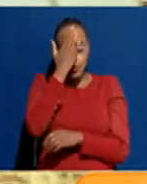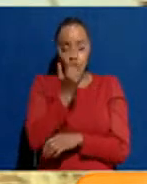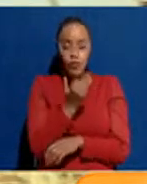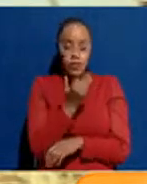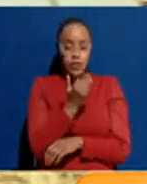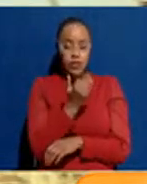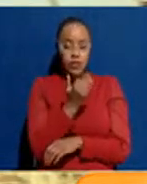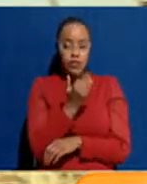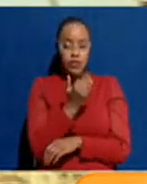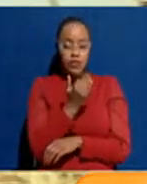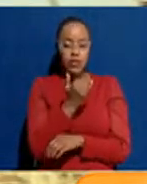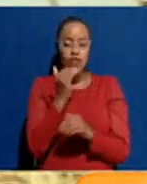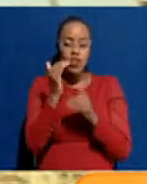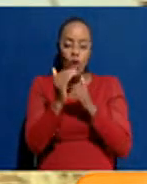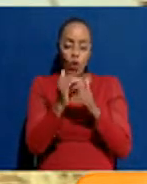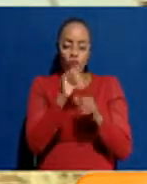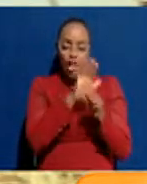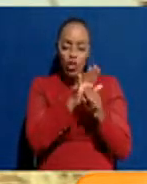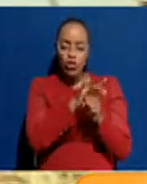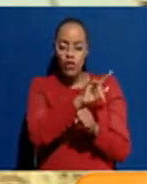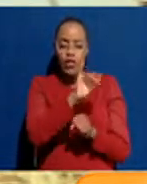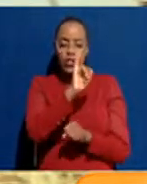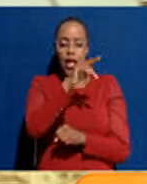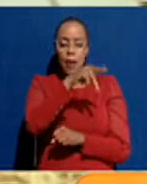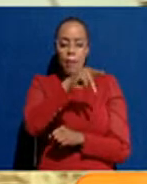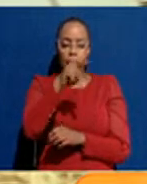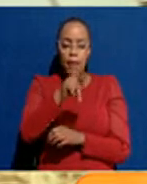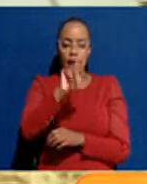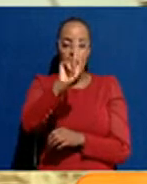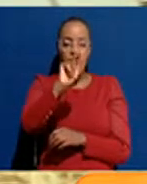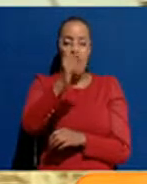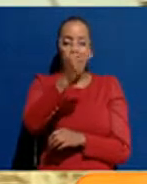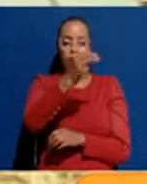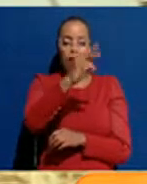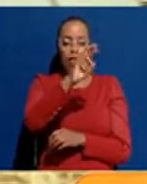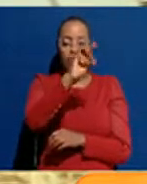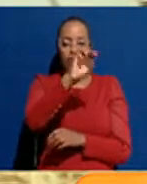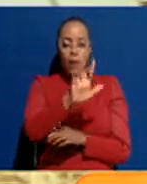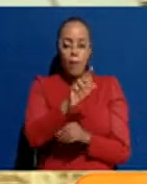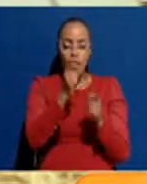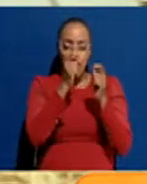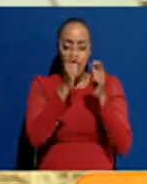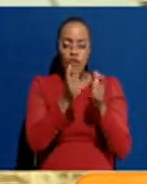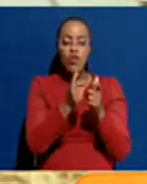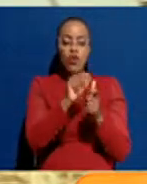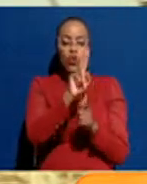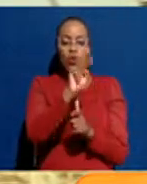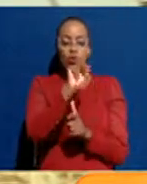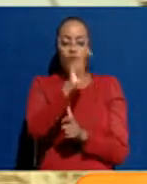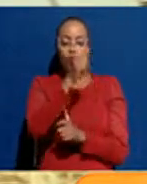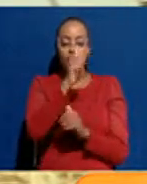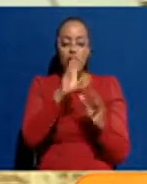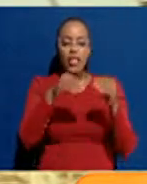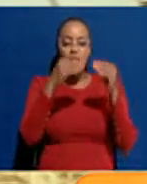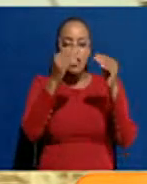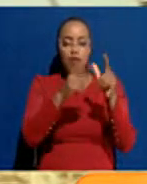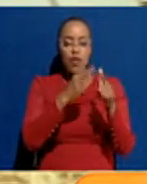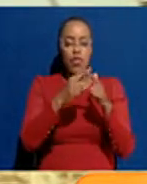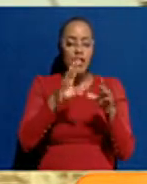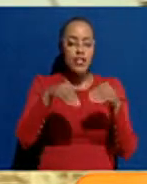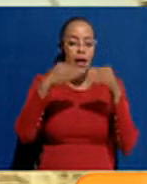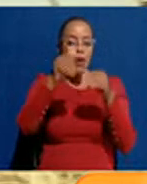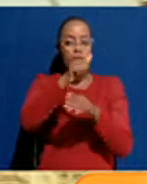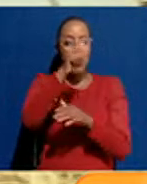that most of these IPPs are thermal. Mm-hmm. So definitely, the few units that they supply